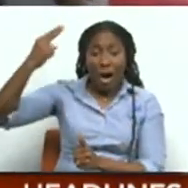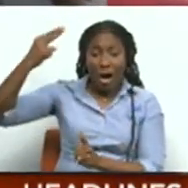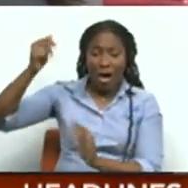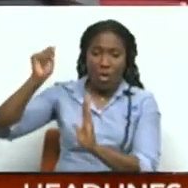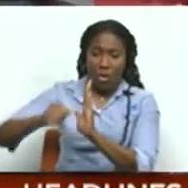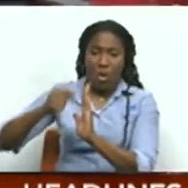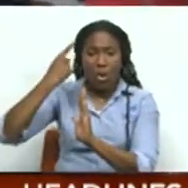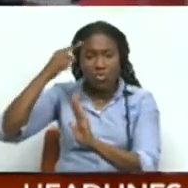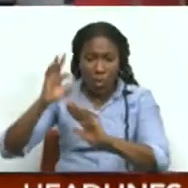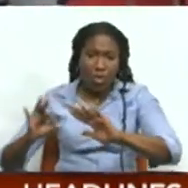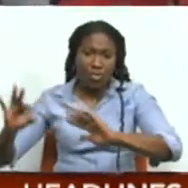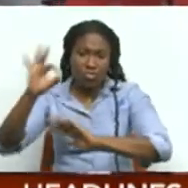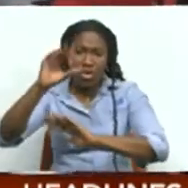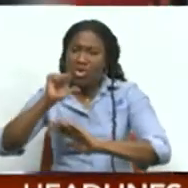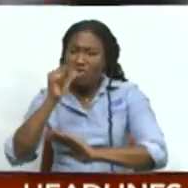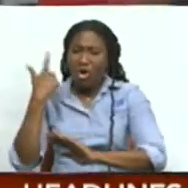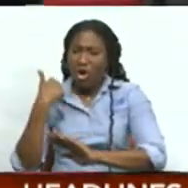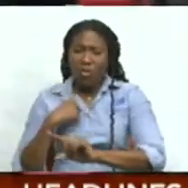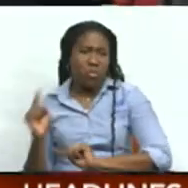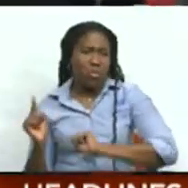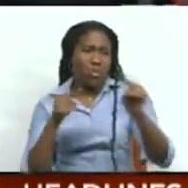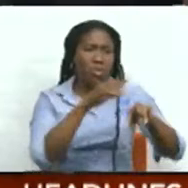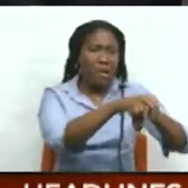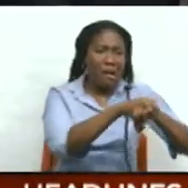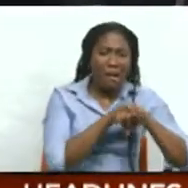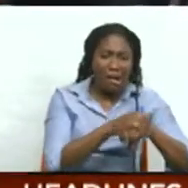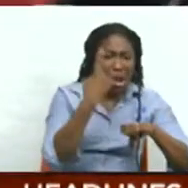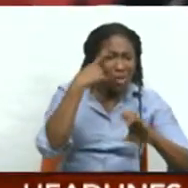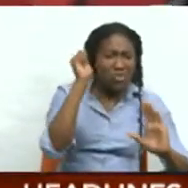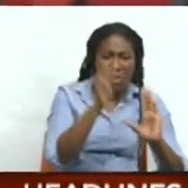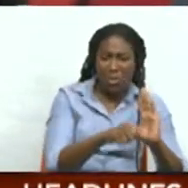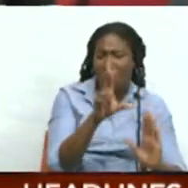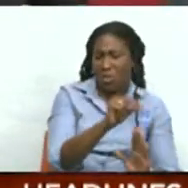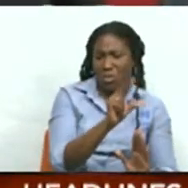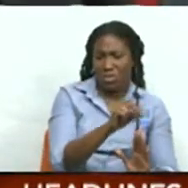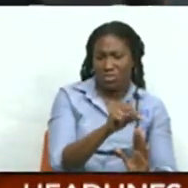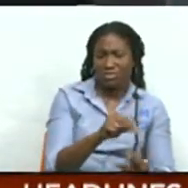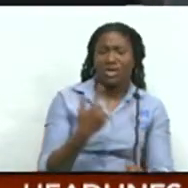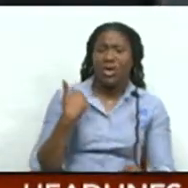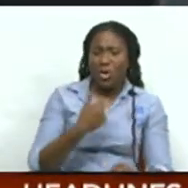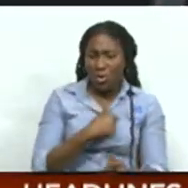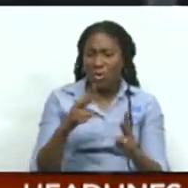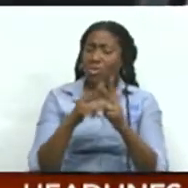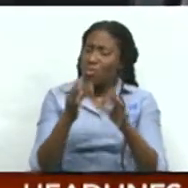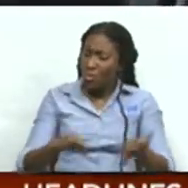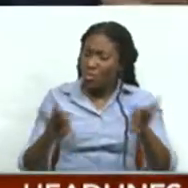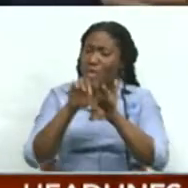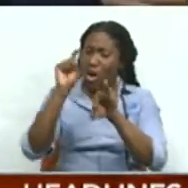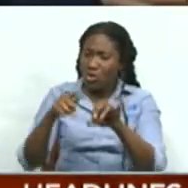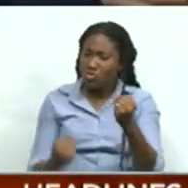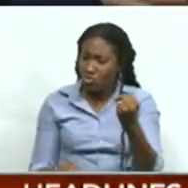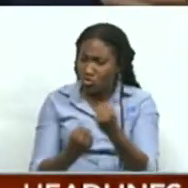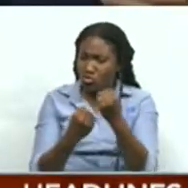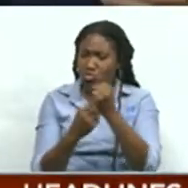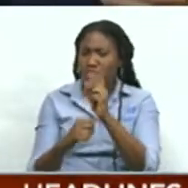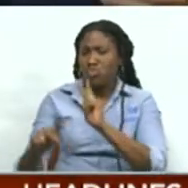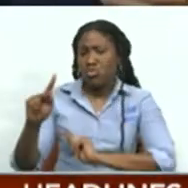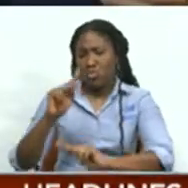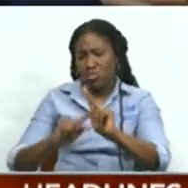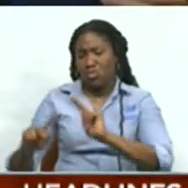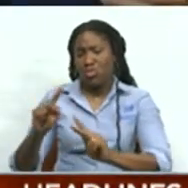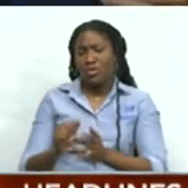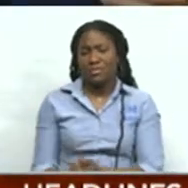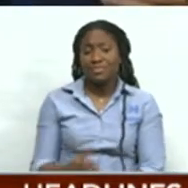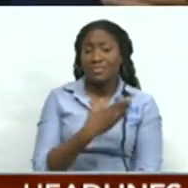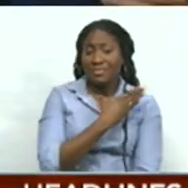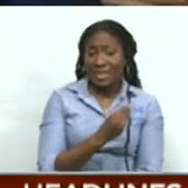memory, Gaspard noted that the support of citizens is vital for the move to ever become a reality. And CCJ